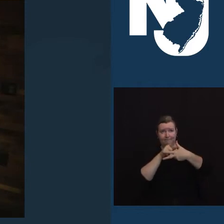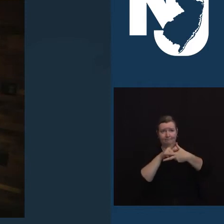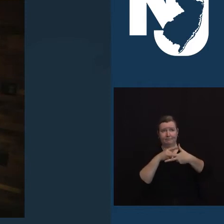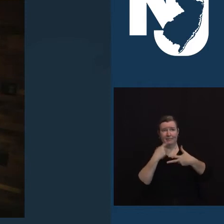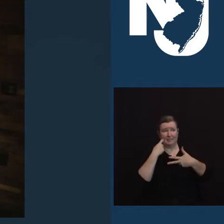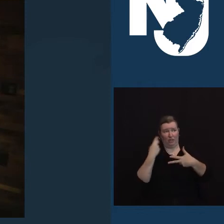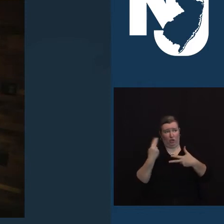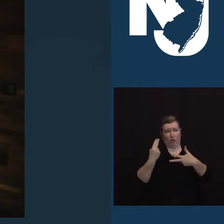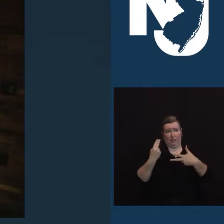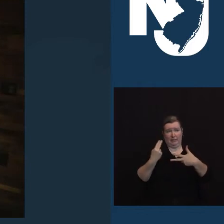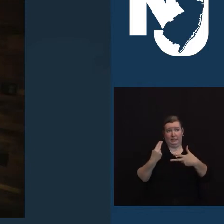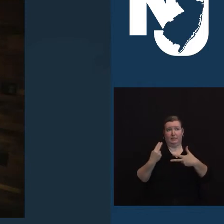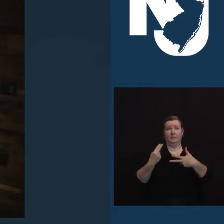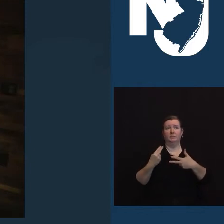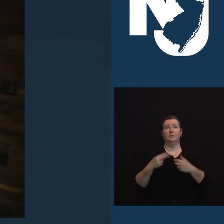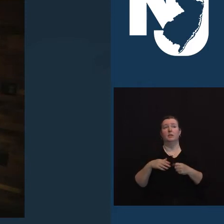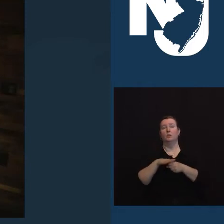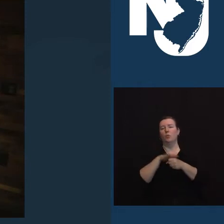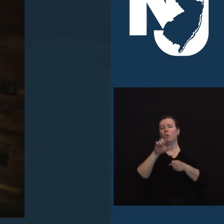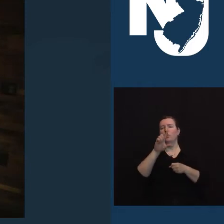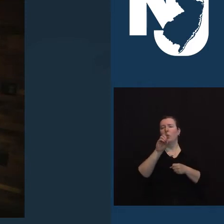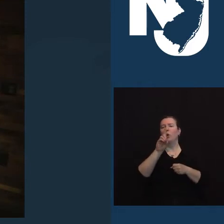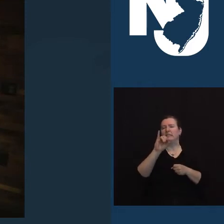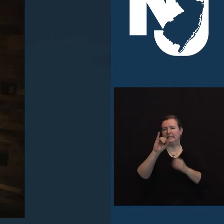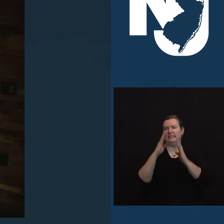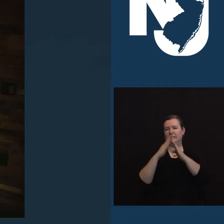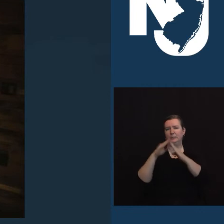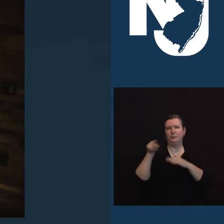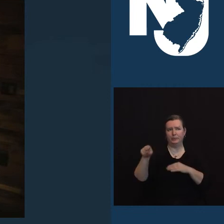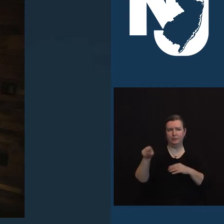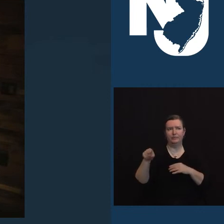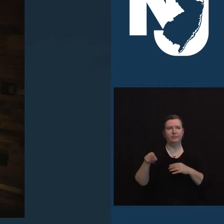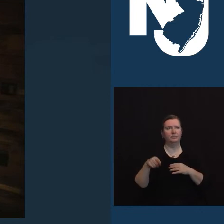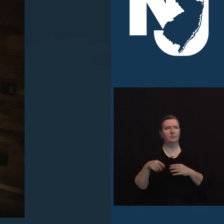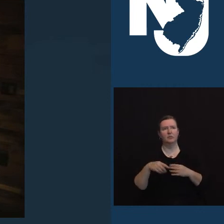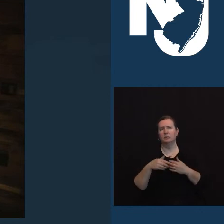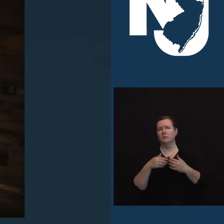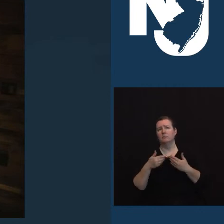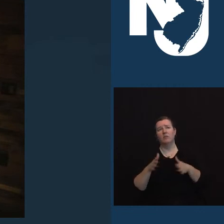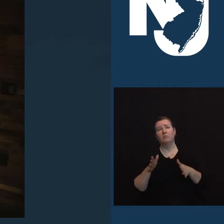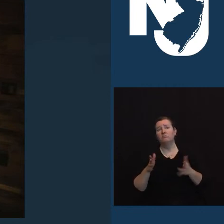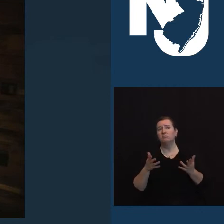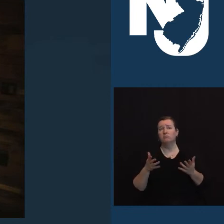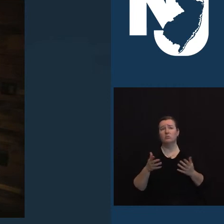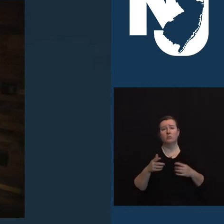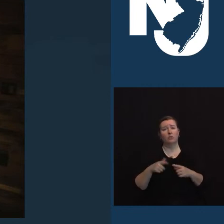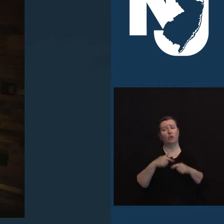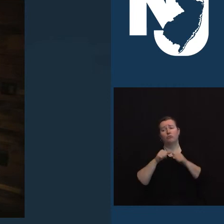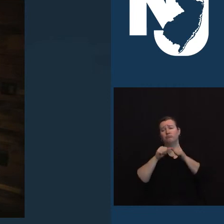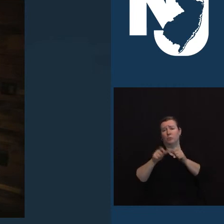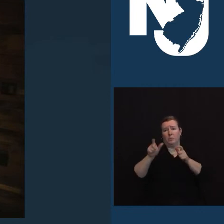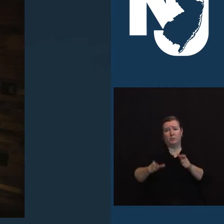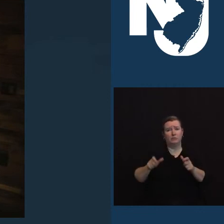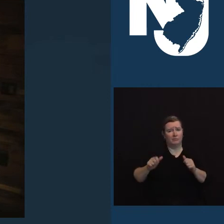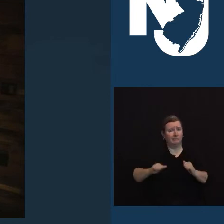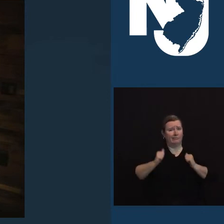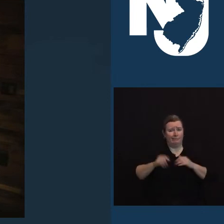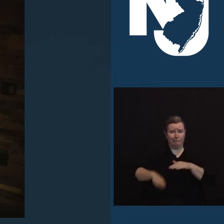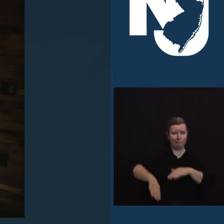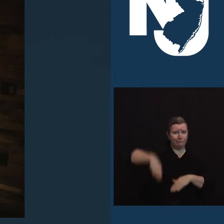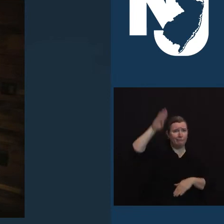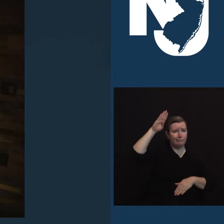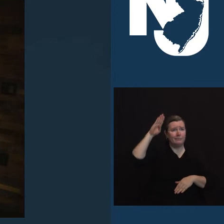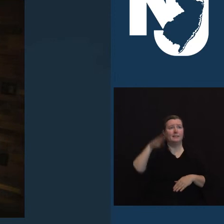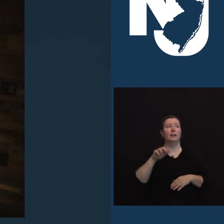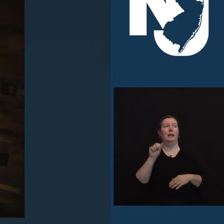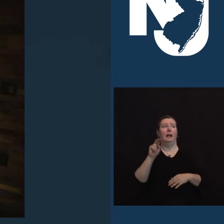borough of Lodi lost one of its lifelong residents, the guy on the left, Anthony Luna Jr., known to